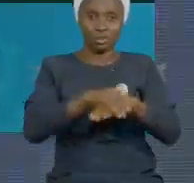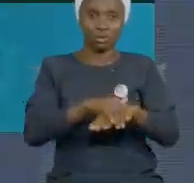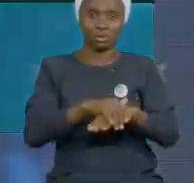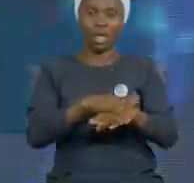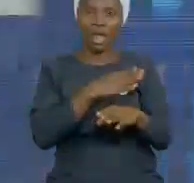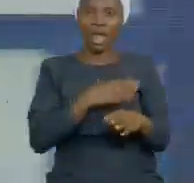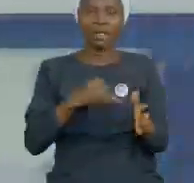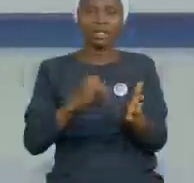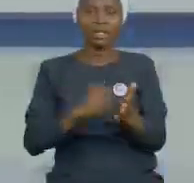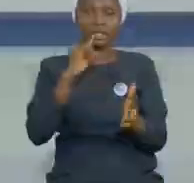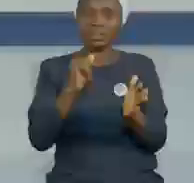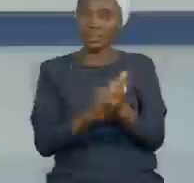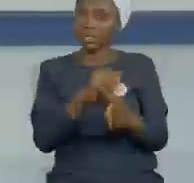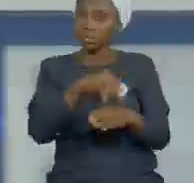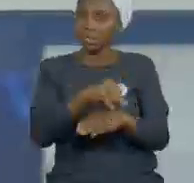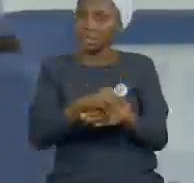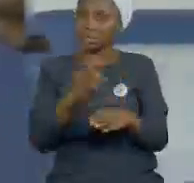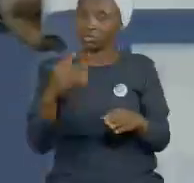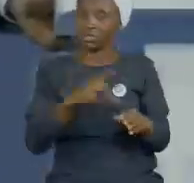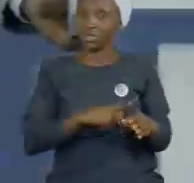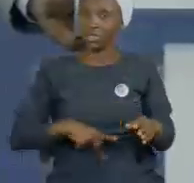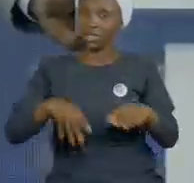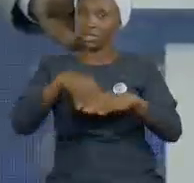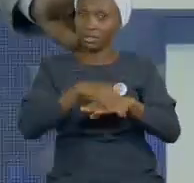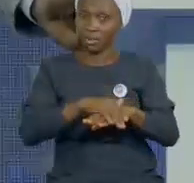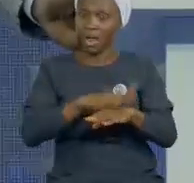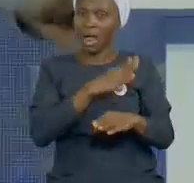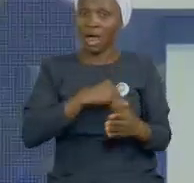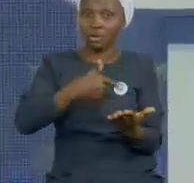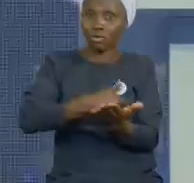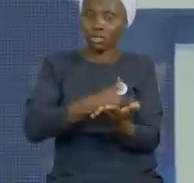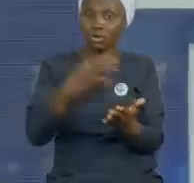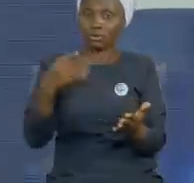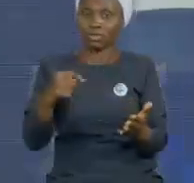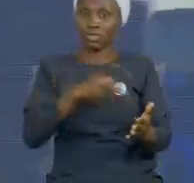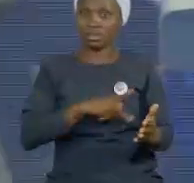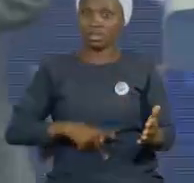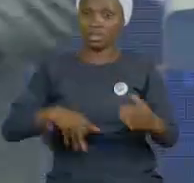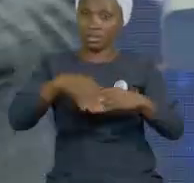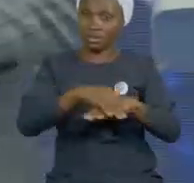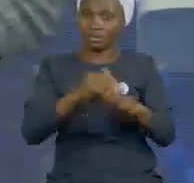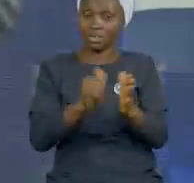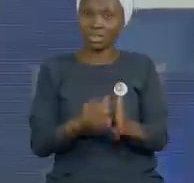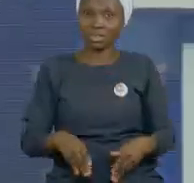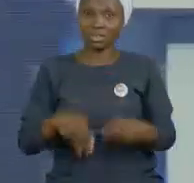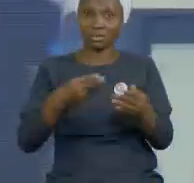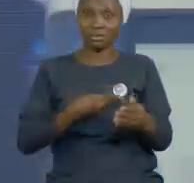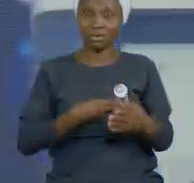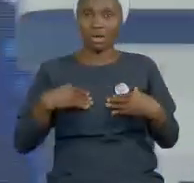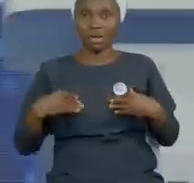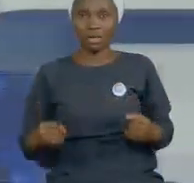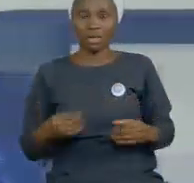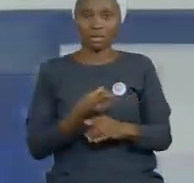is that message of the kingdom and the gospel of the kingdom that gives us the healing, the deliverance, and it